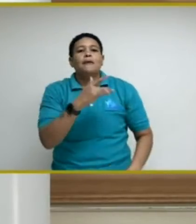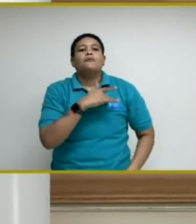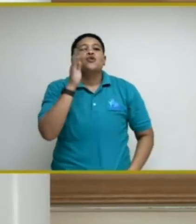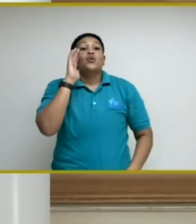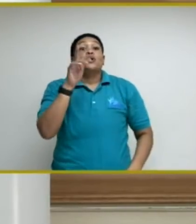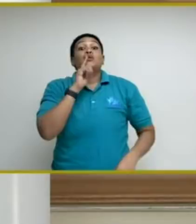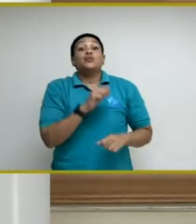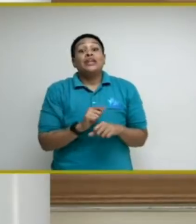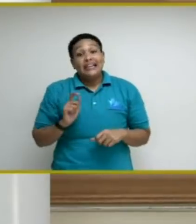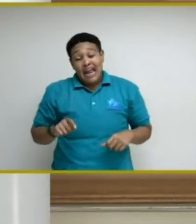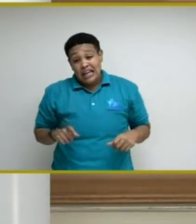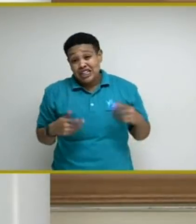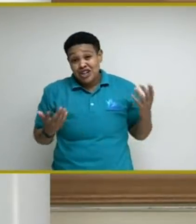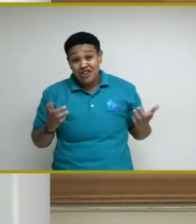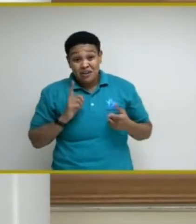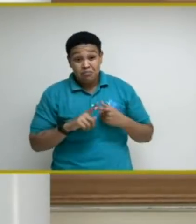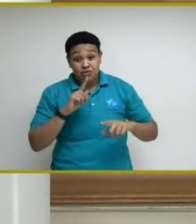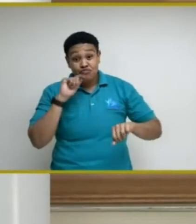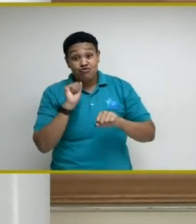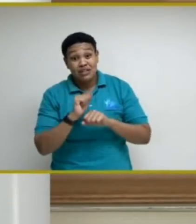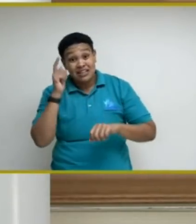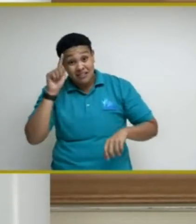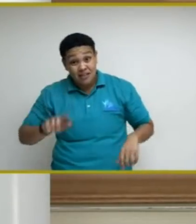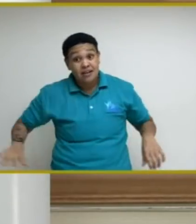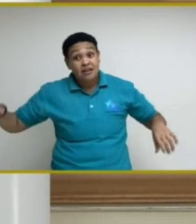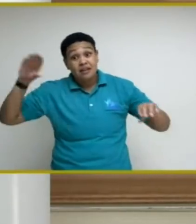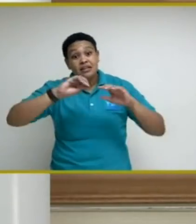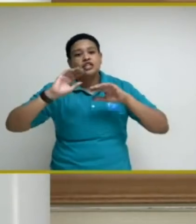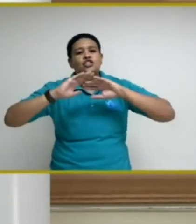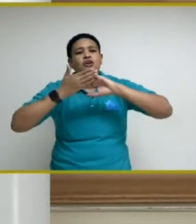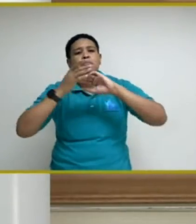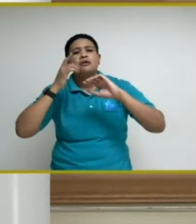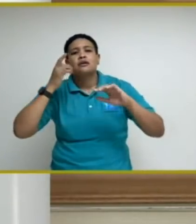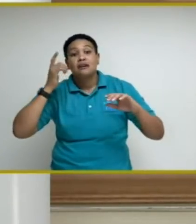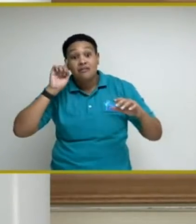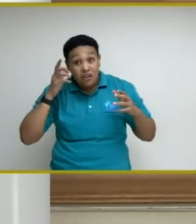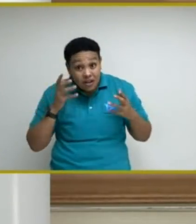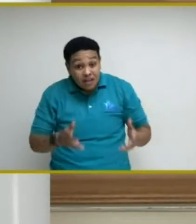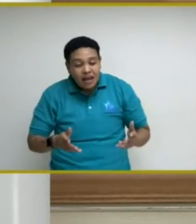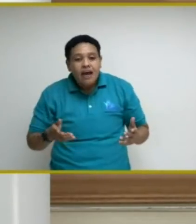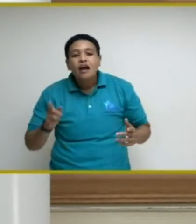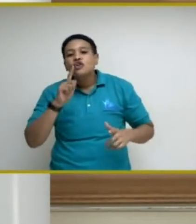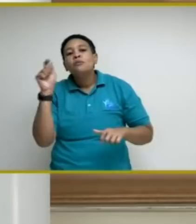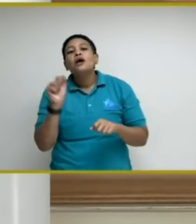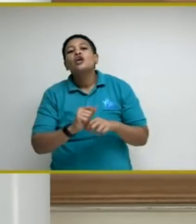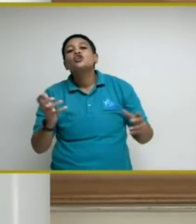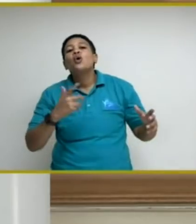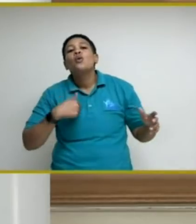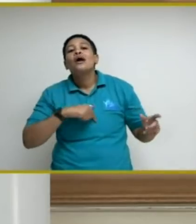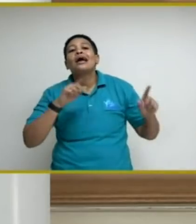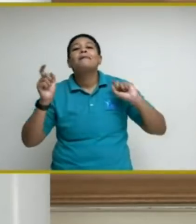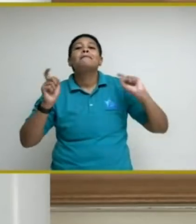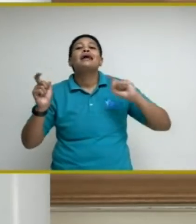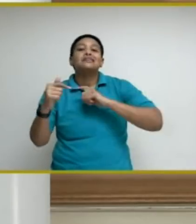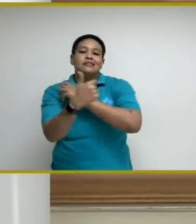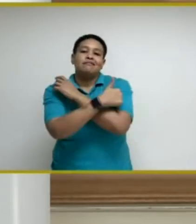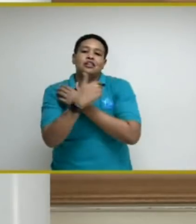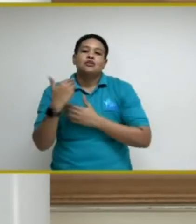going to be necessary, and indeed for us in Jamaica first and foremost, to ensure that we manage the